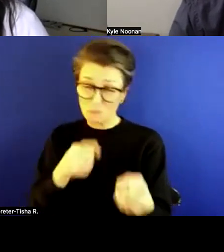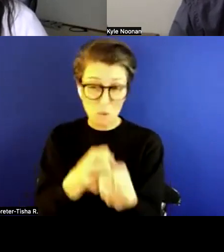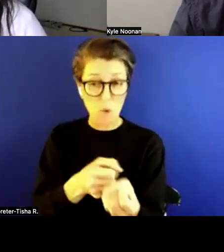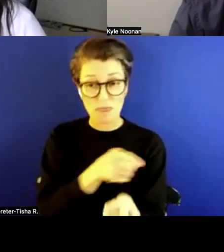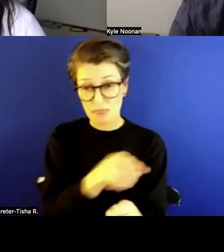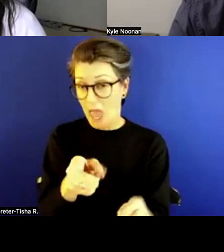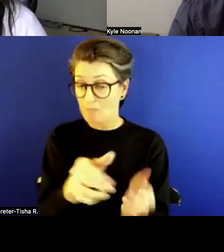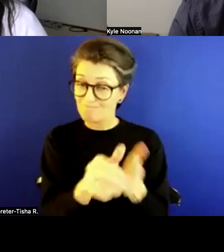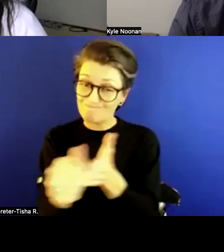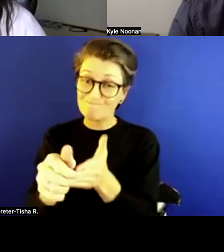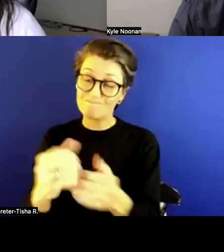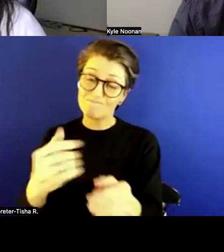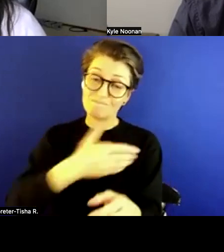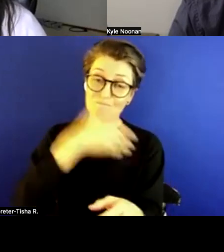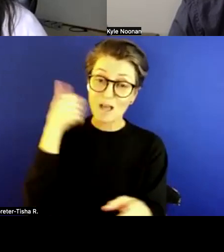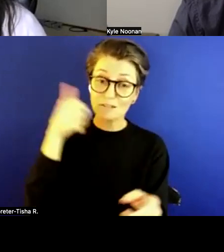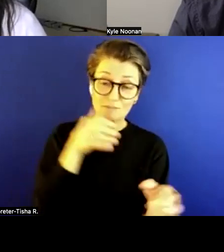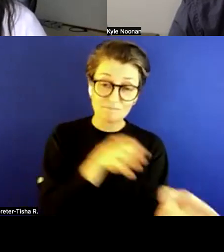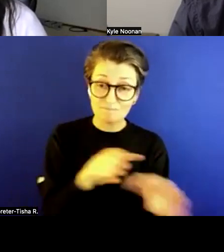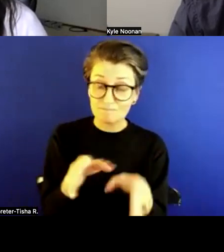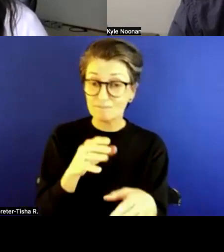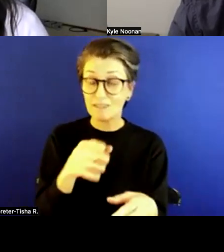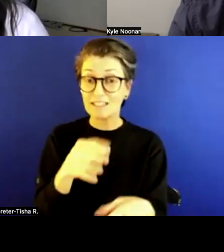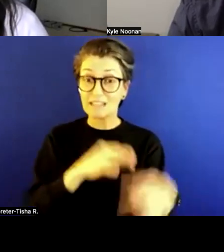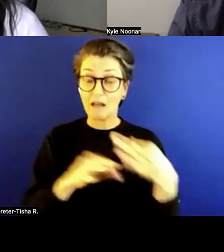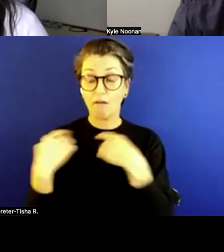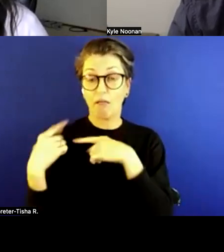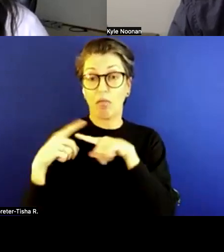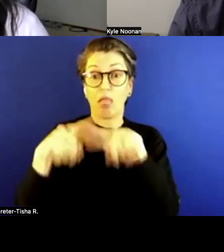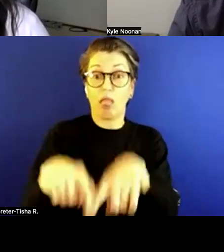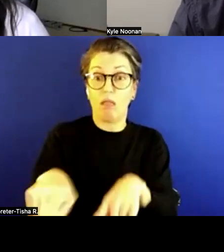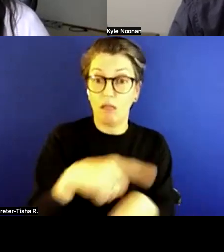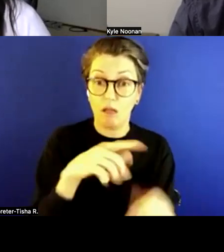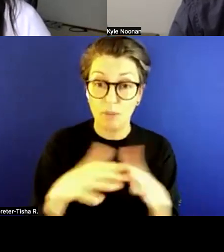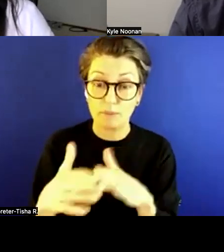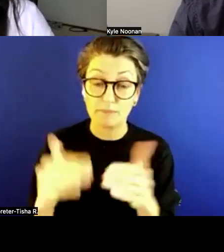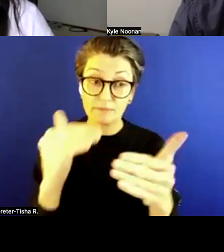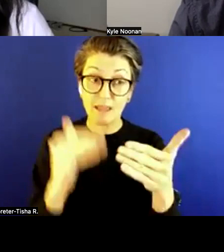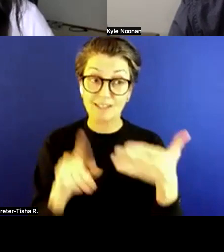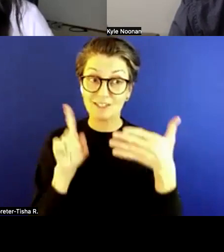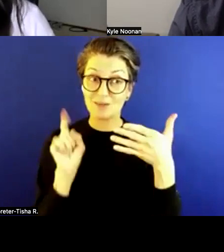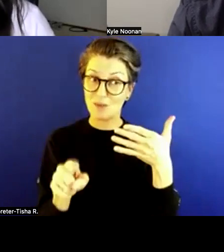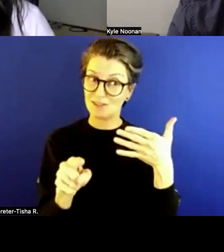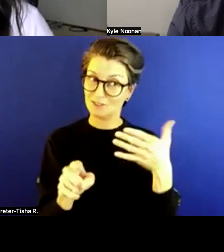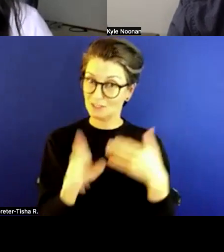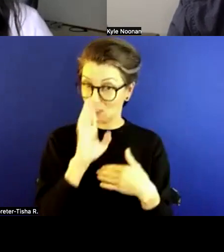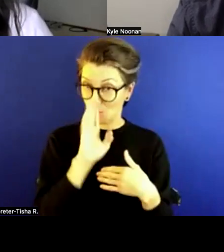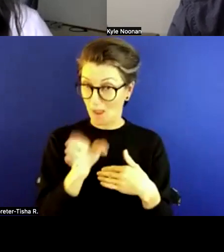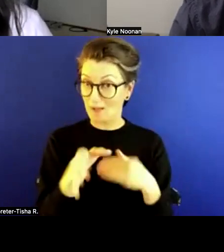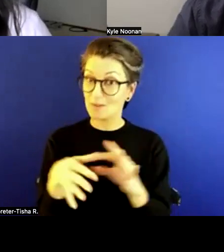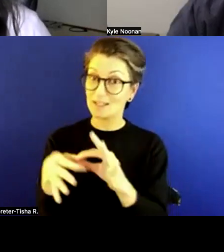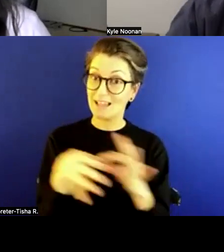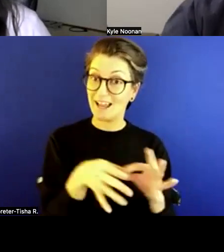easier it's going to be, instead of putting the onus on that community. The next question actually is directly related to